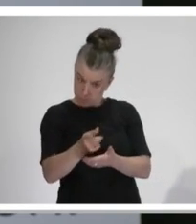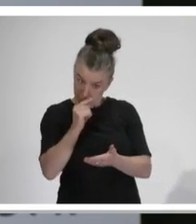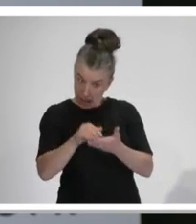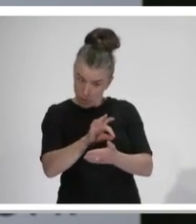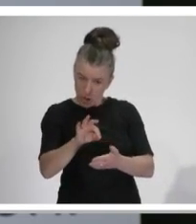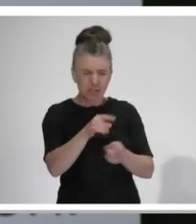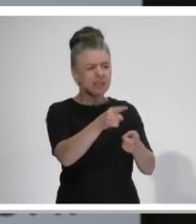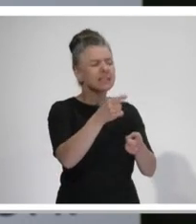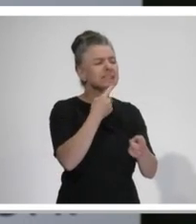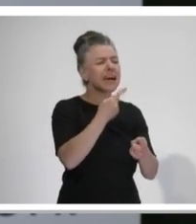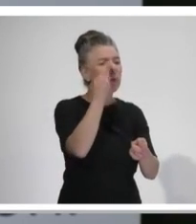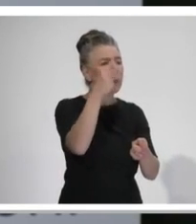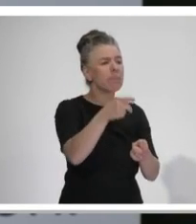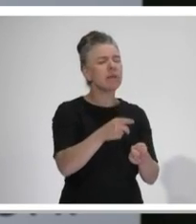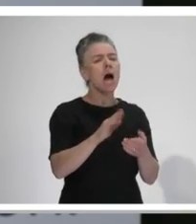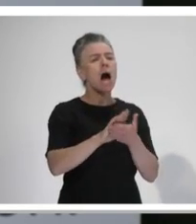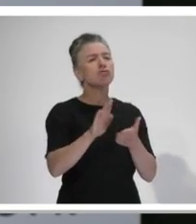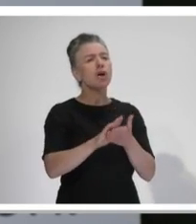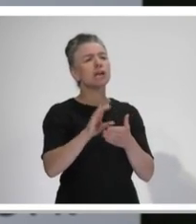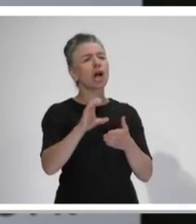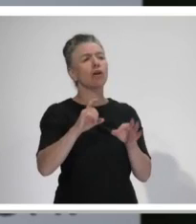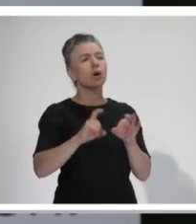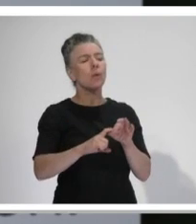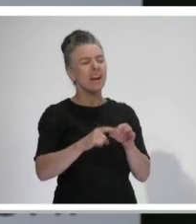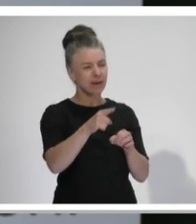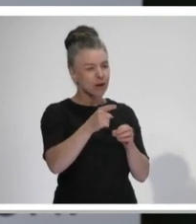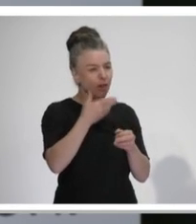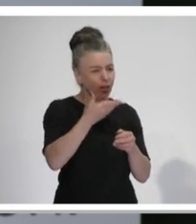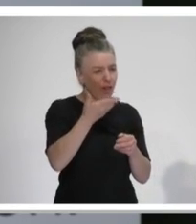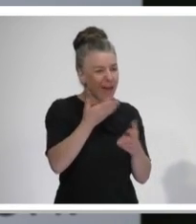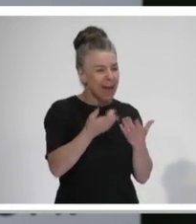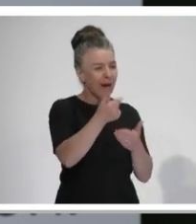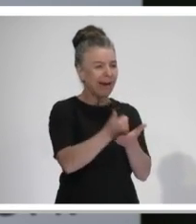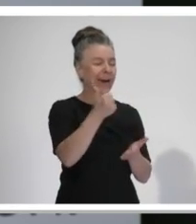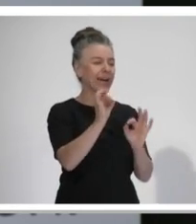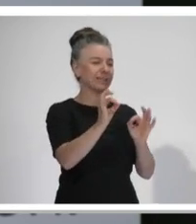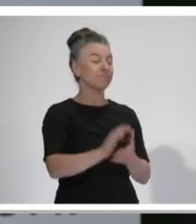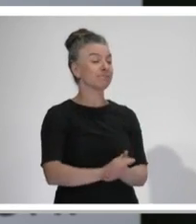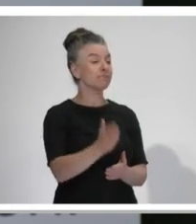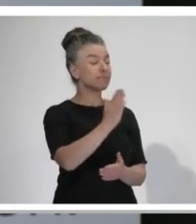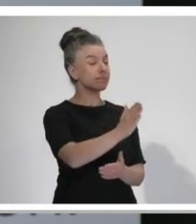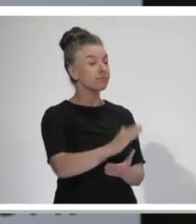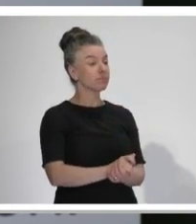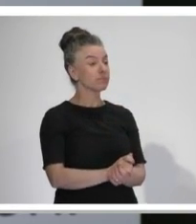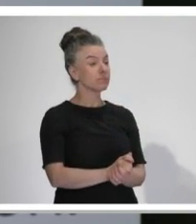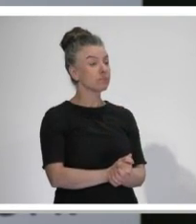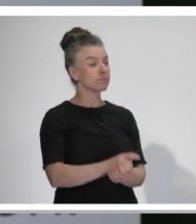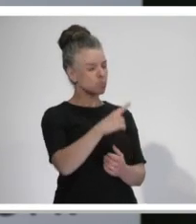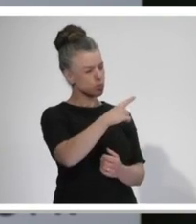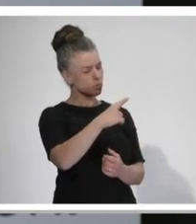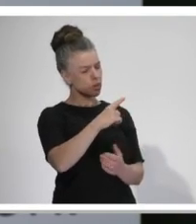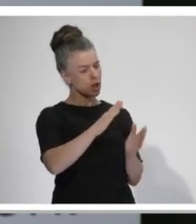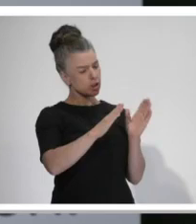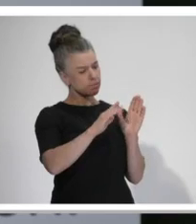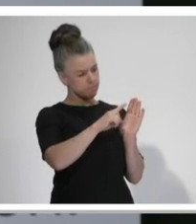name of the drug again, May, for me? Hydroxychloroquine. Oh, Well okay, done. thank you. That's fantastic. We'll just take one more. Toby. You said that you really want to ramp up testing, Dr.